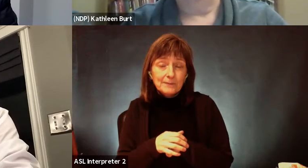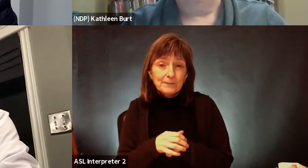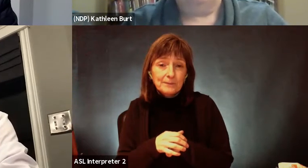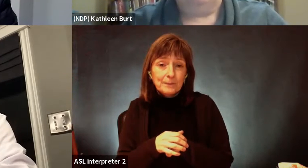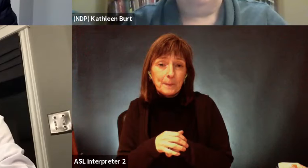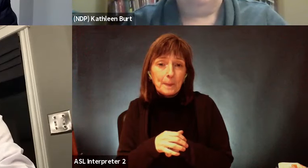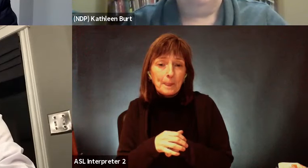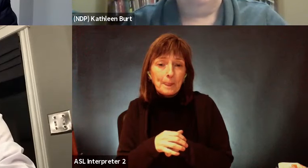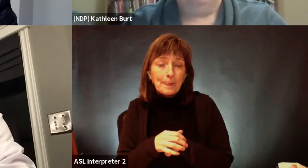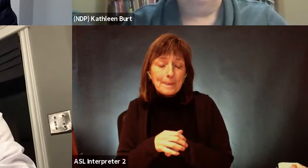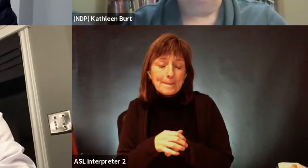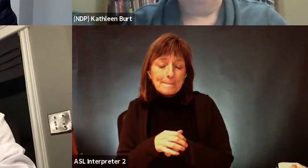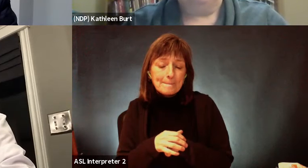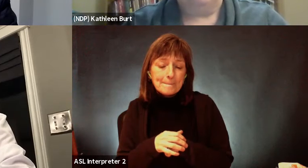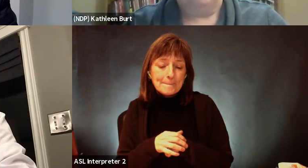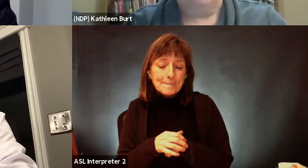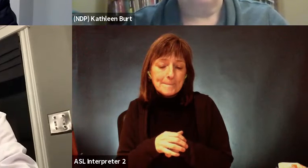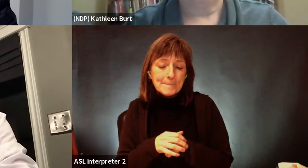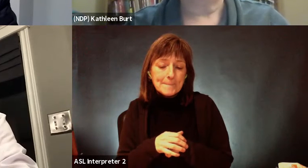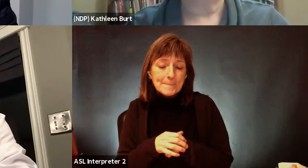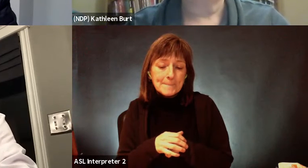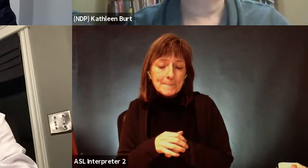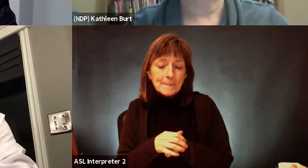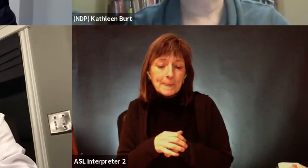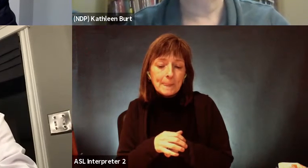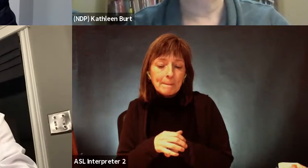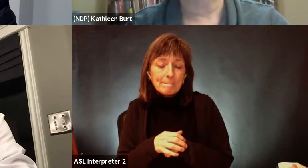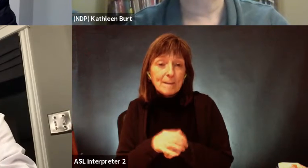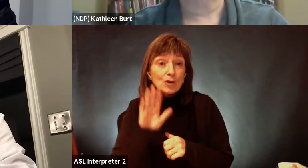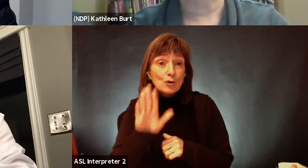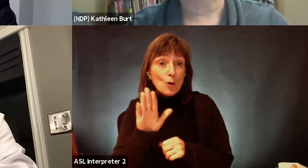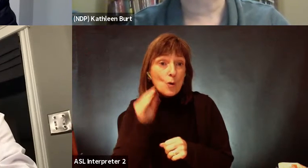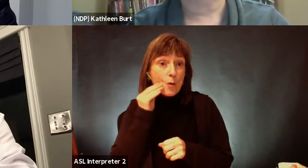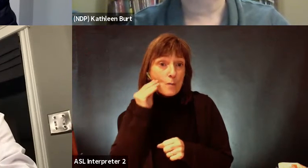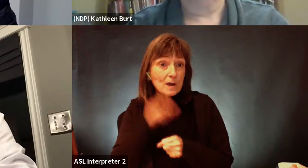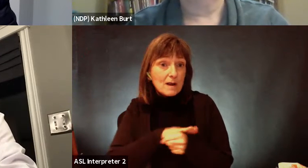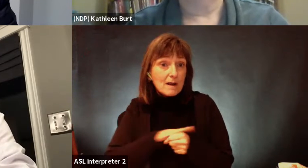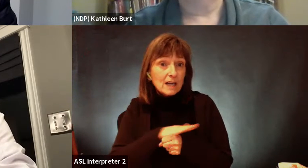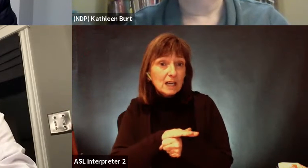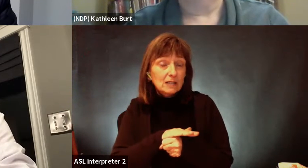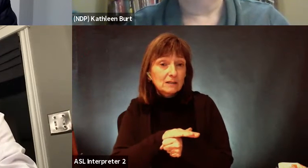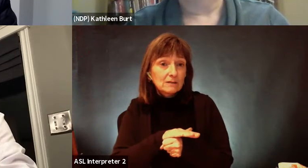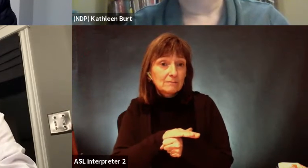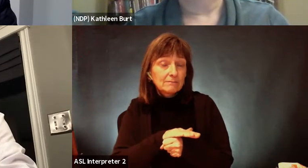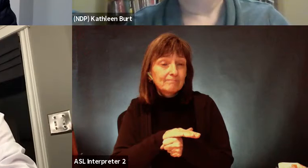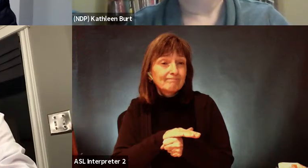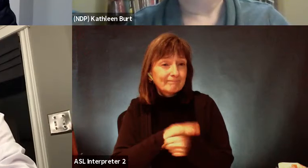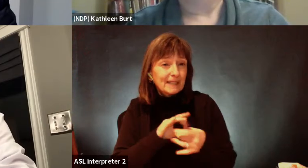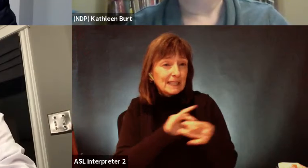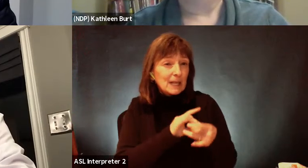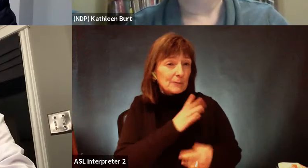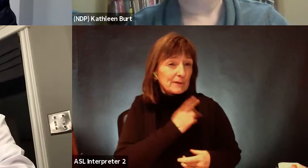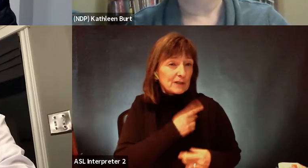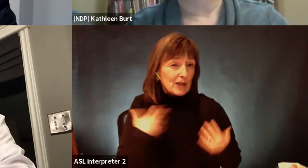you believe are the biggest issues and challenges for your district regarding the provincial health system and the